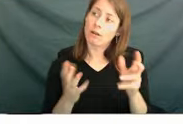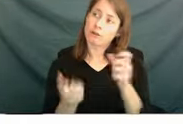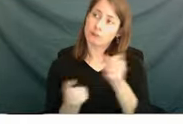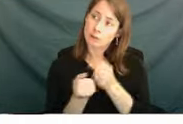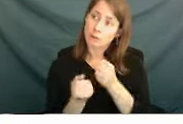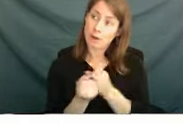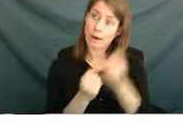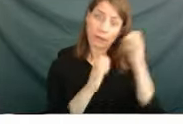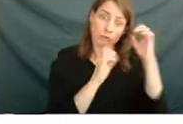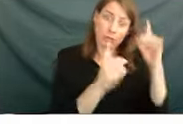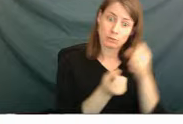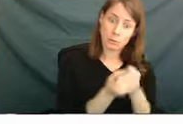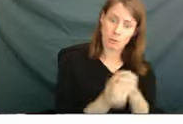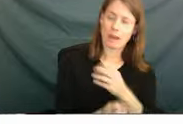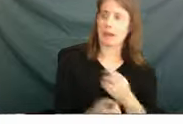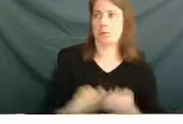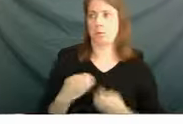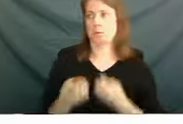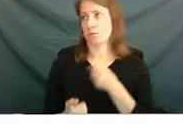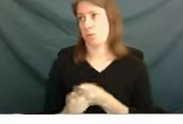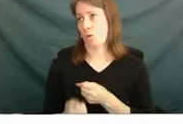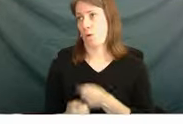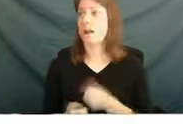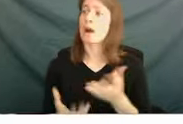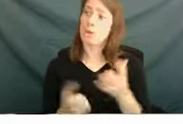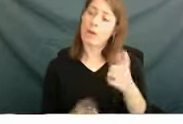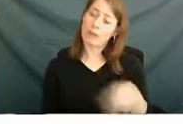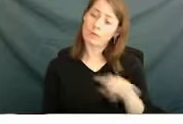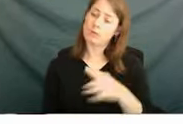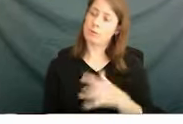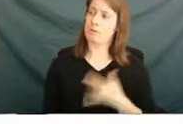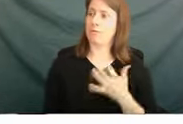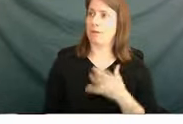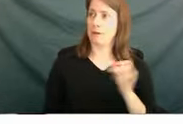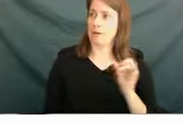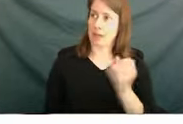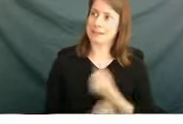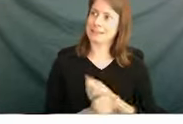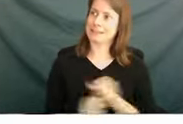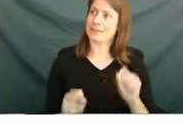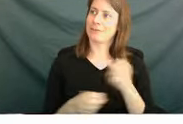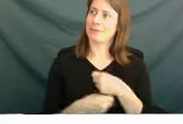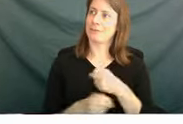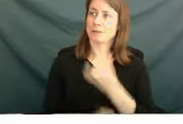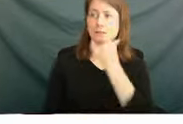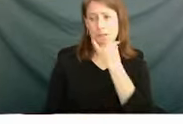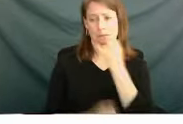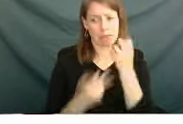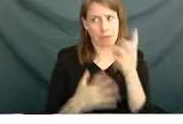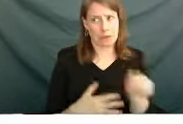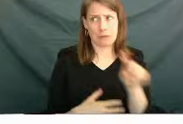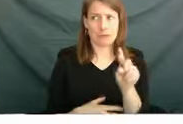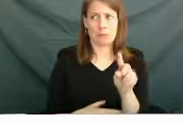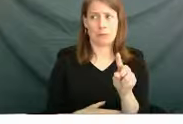where they can make mistakes, and a lot of them are very reluctant to make mistakes and they'd rather not have a go, you know.